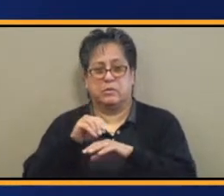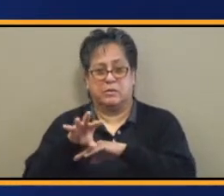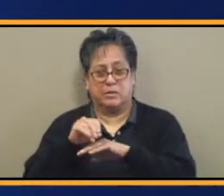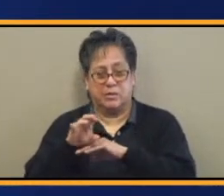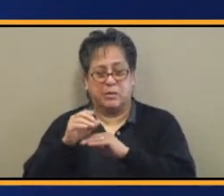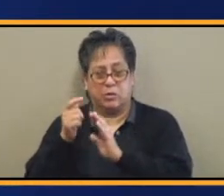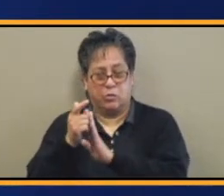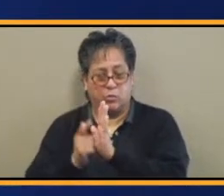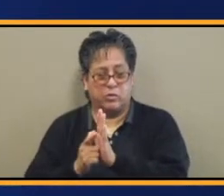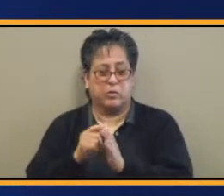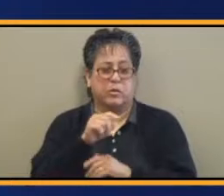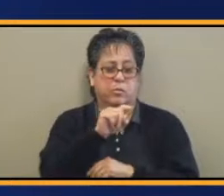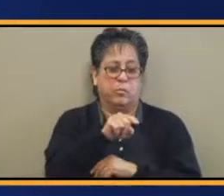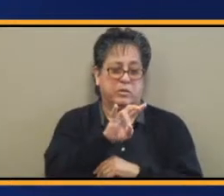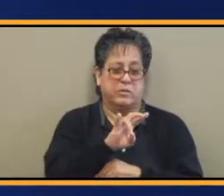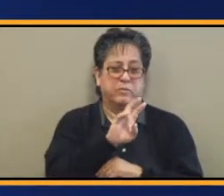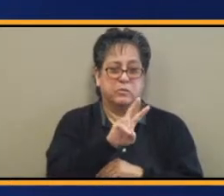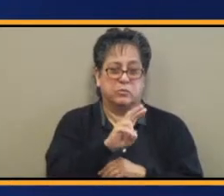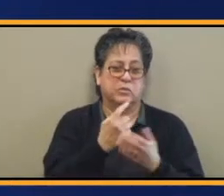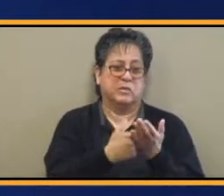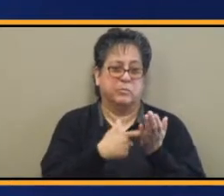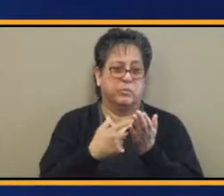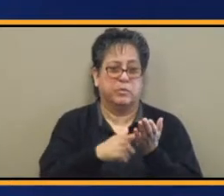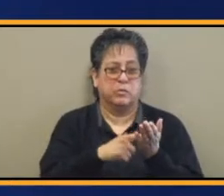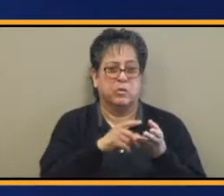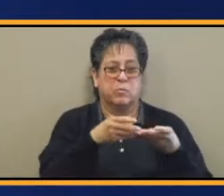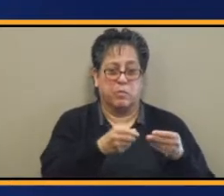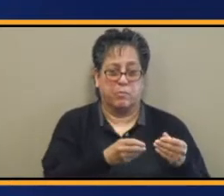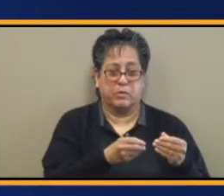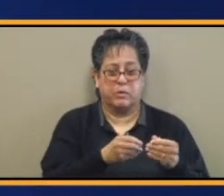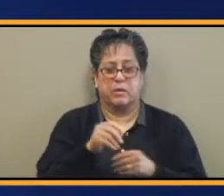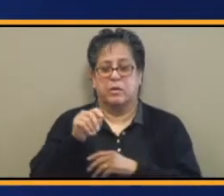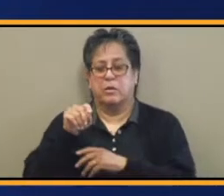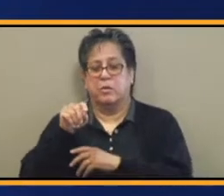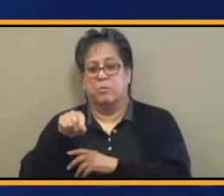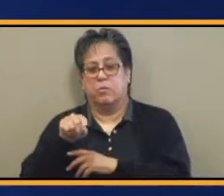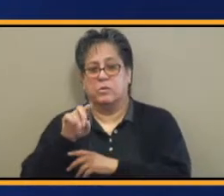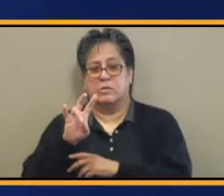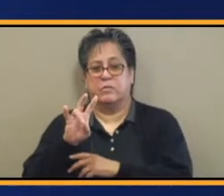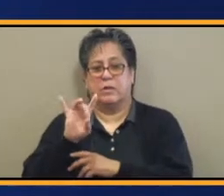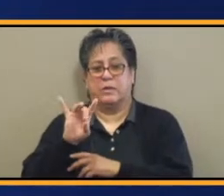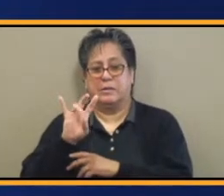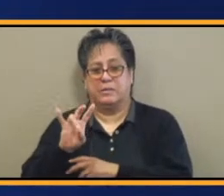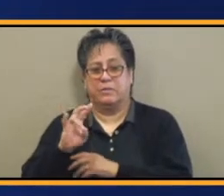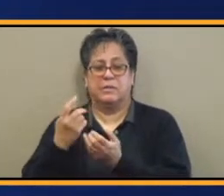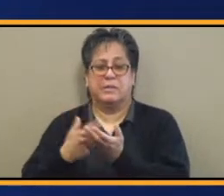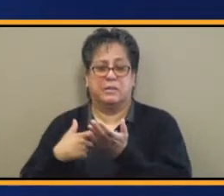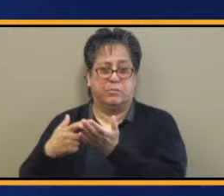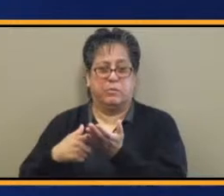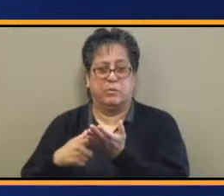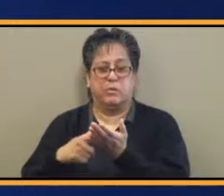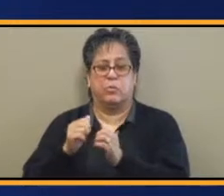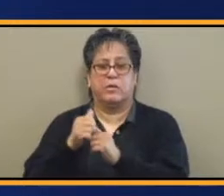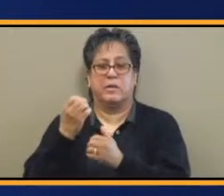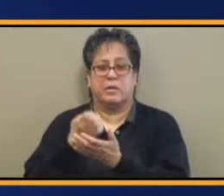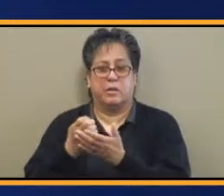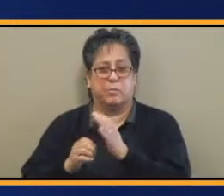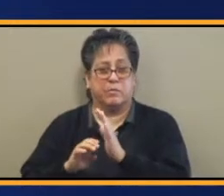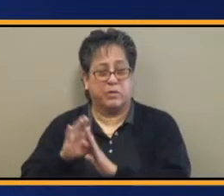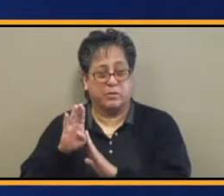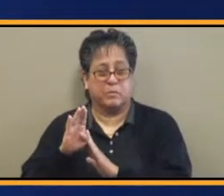attorney, 551.072, deliberation regarding real property, and 551.087, deliberation regarding economic